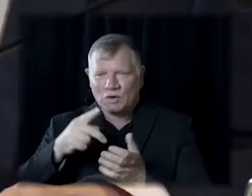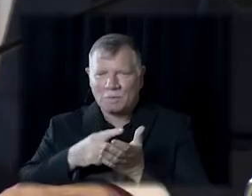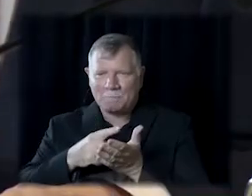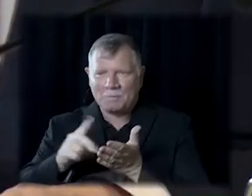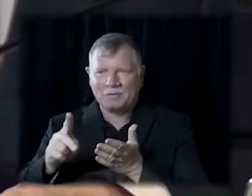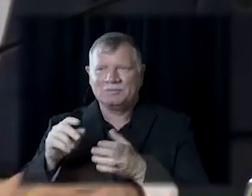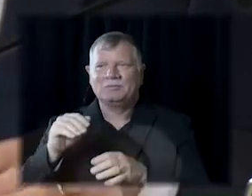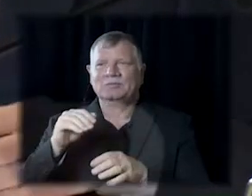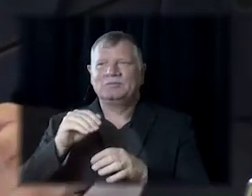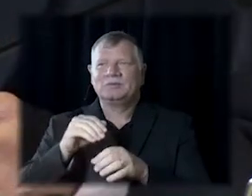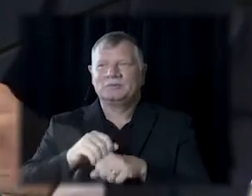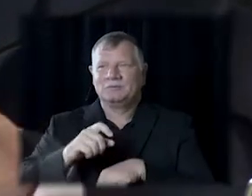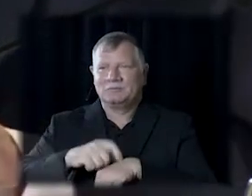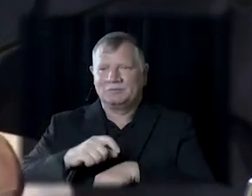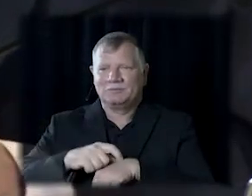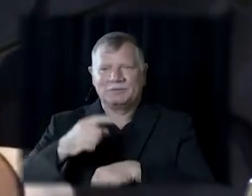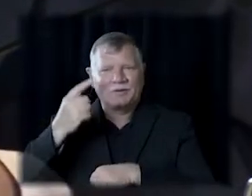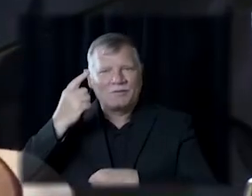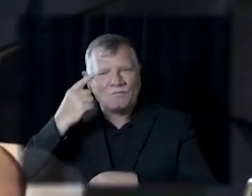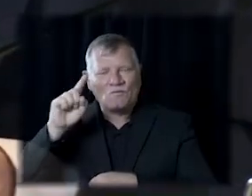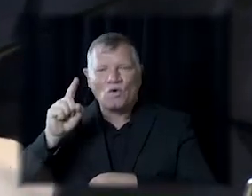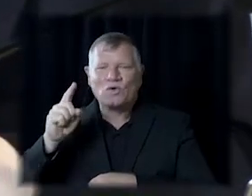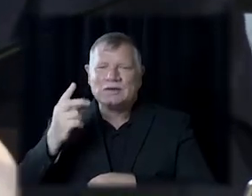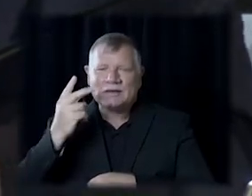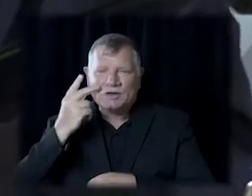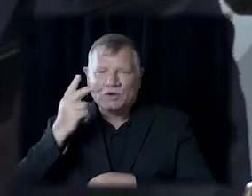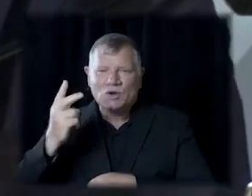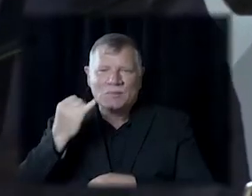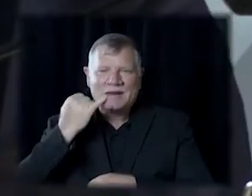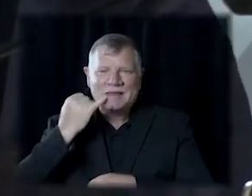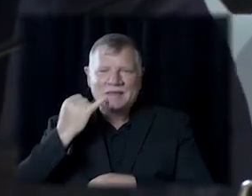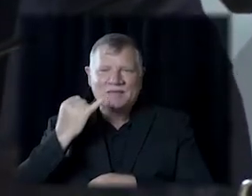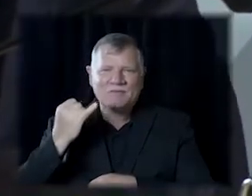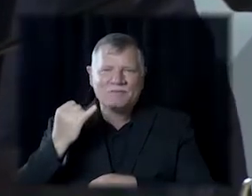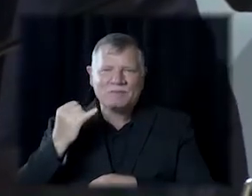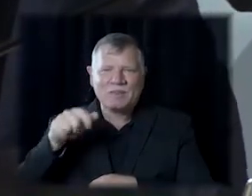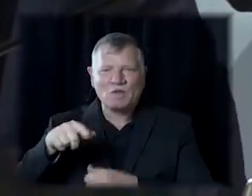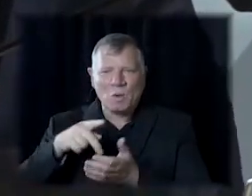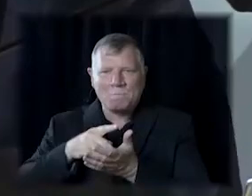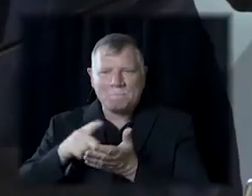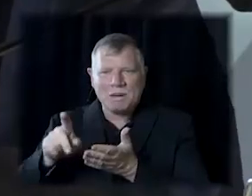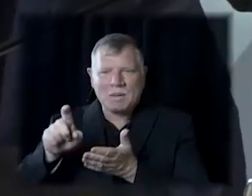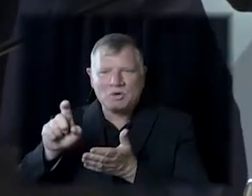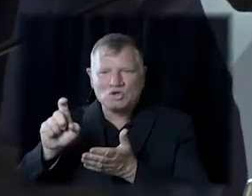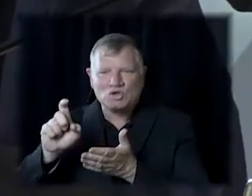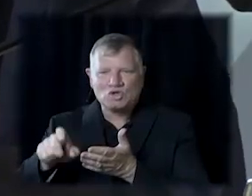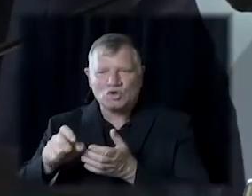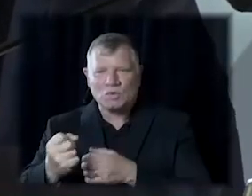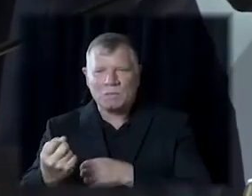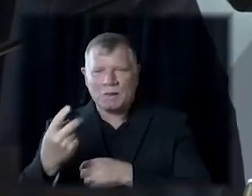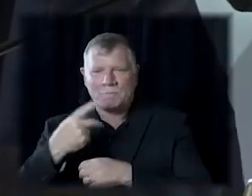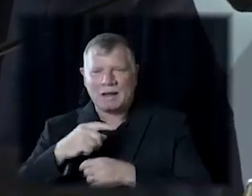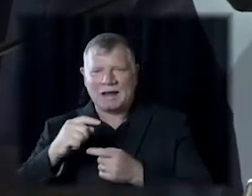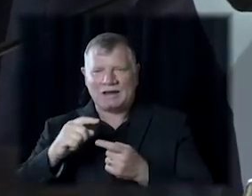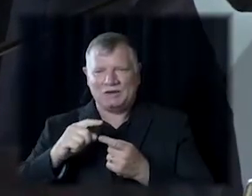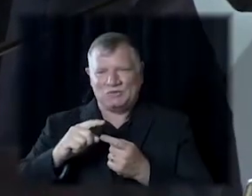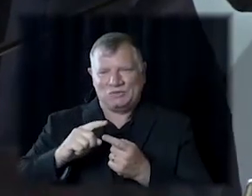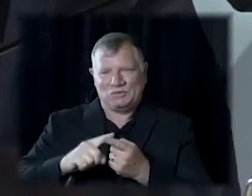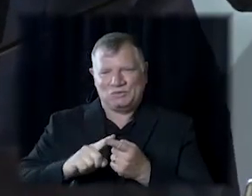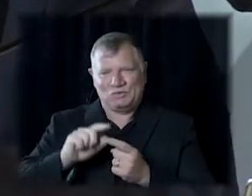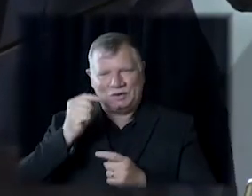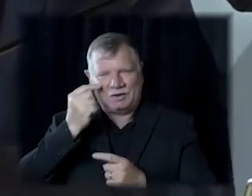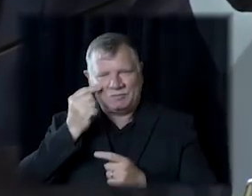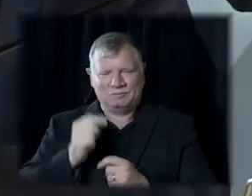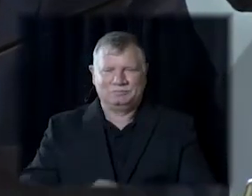within specific periods of time to determine whether or not those payments should be brought back into the estate.